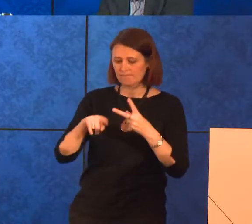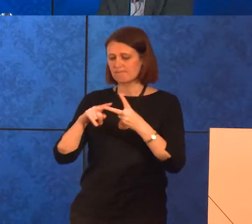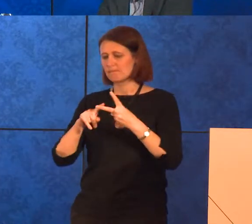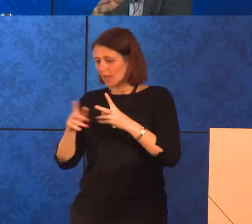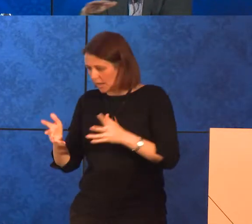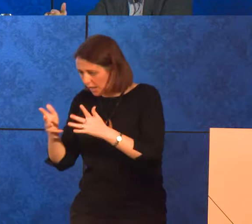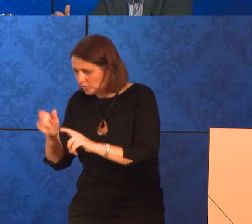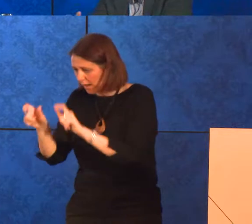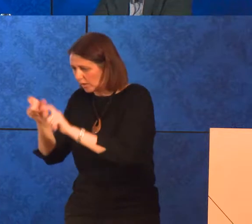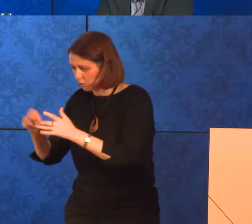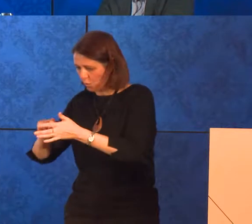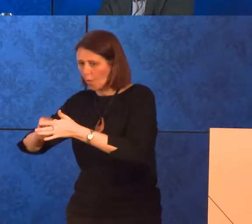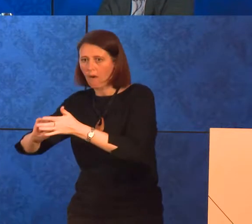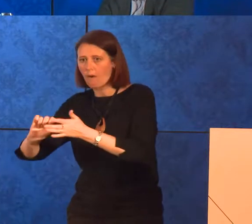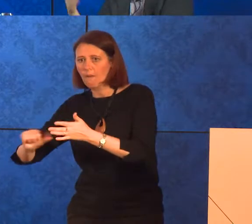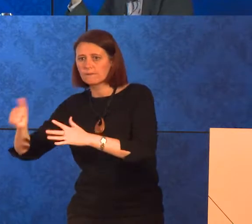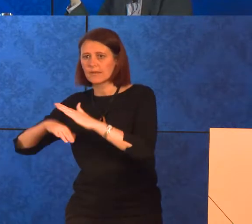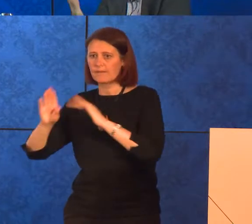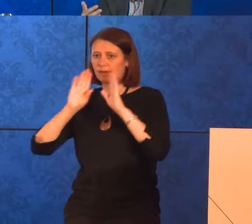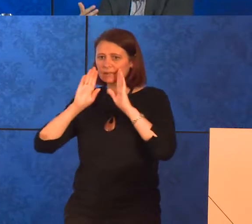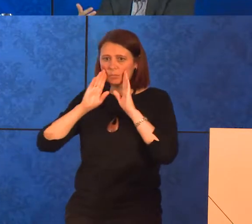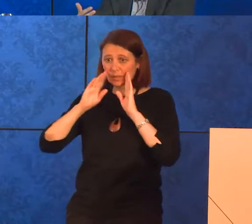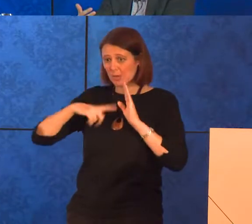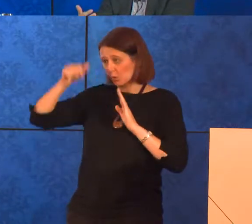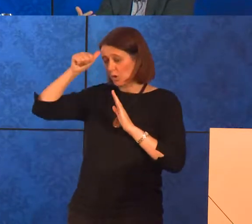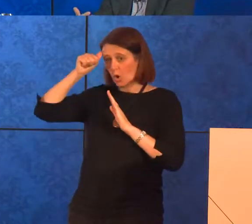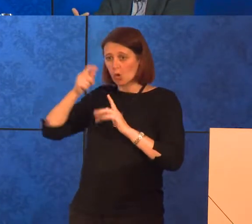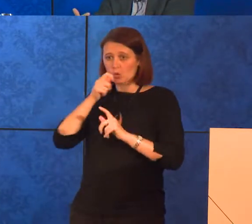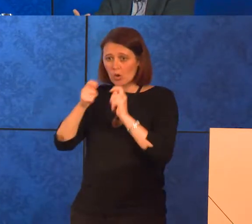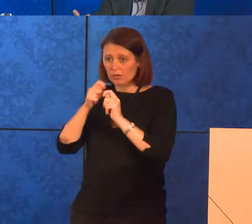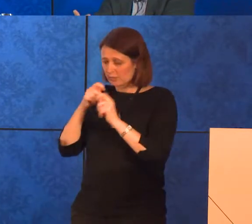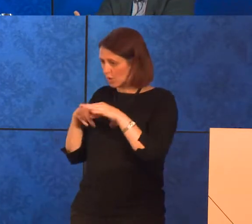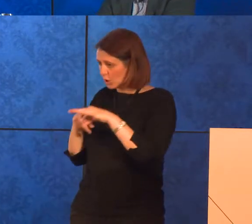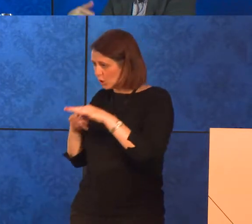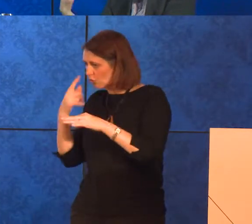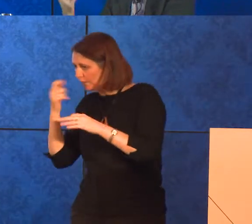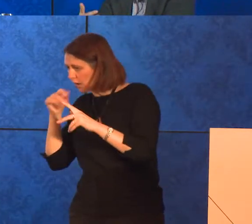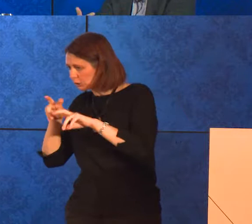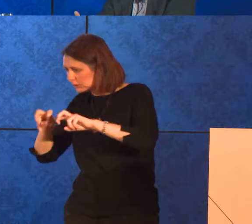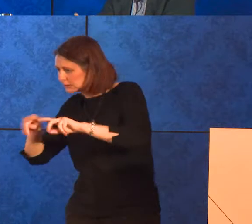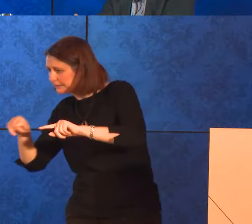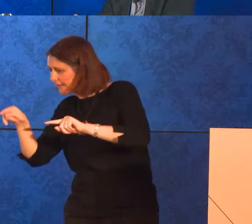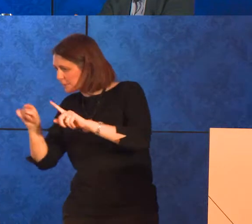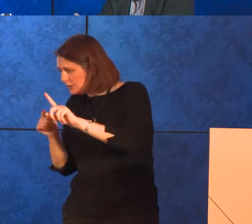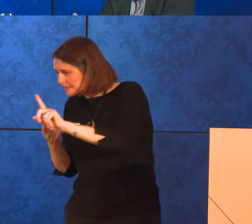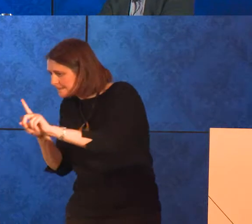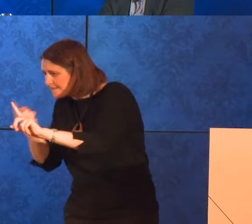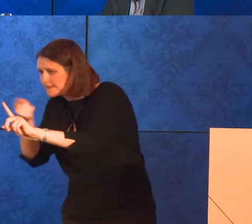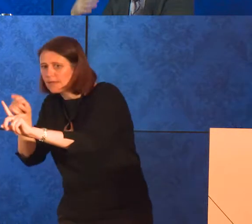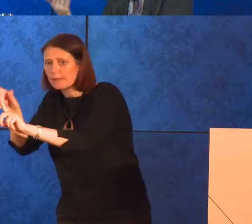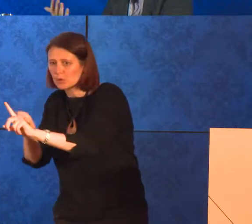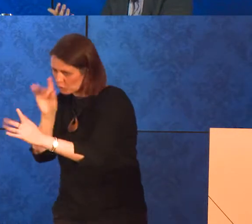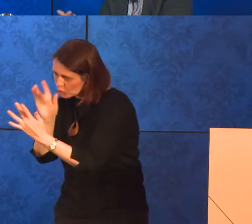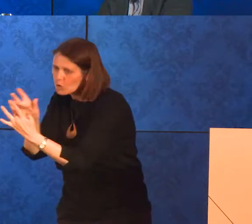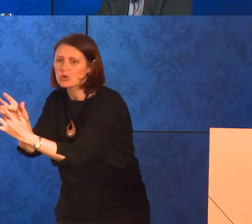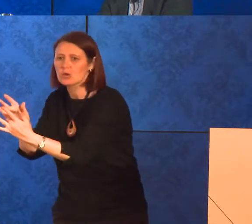our clients to turn off their Facebook, because we knew journalists would be trying to get their contact details and be trying to contact them directly